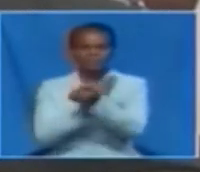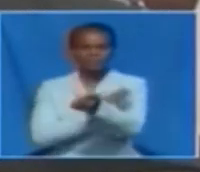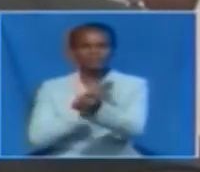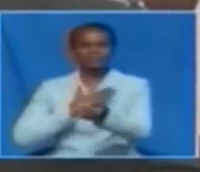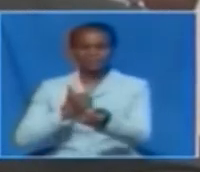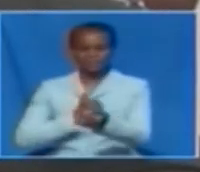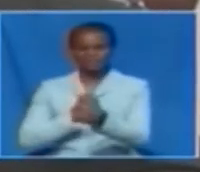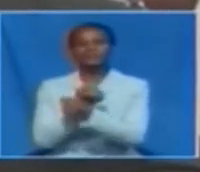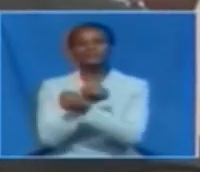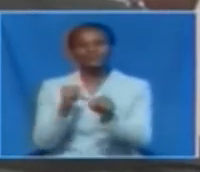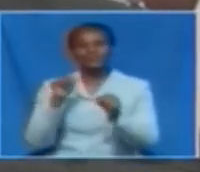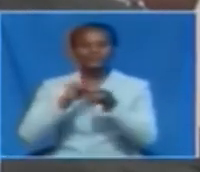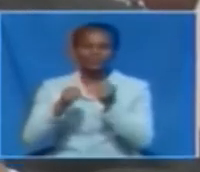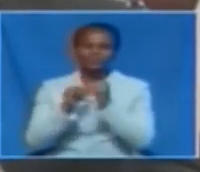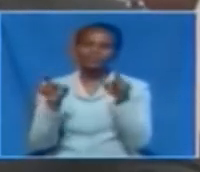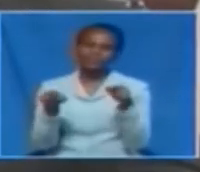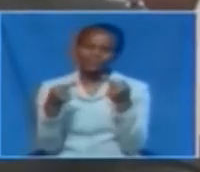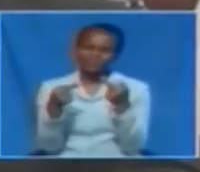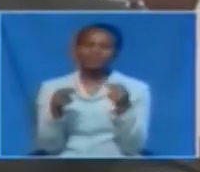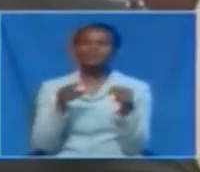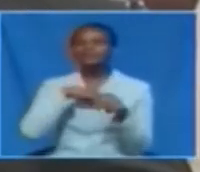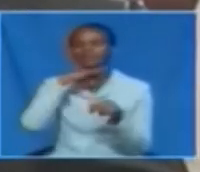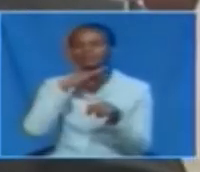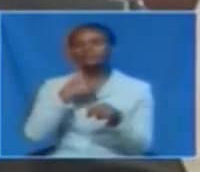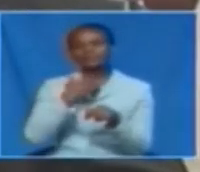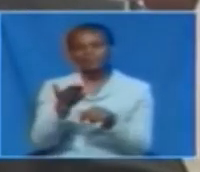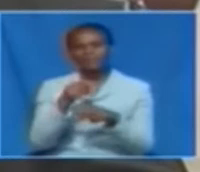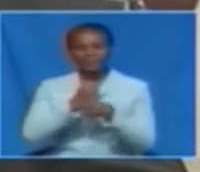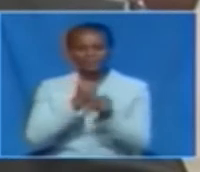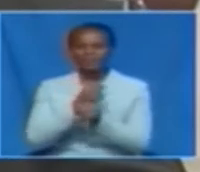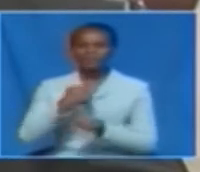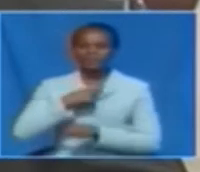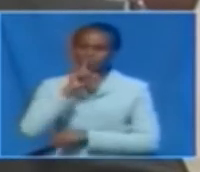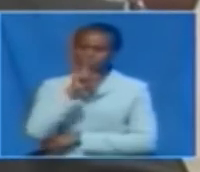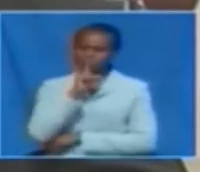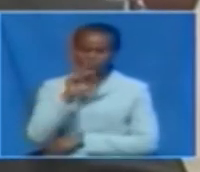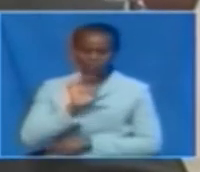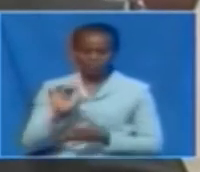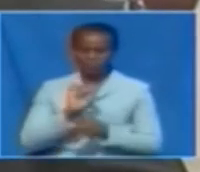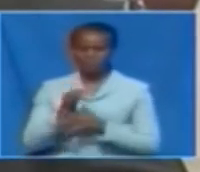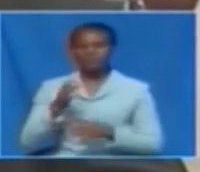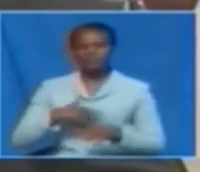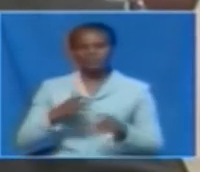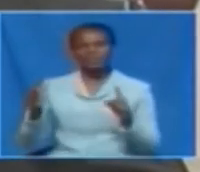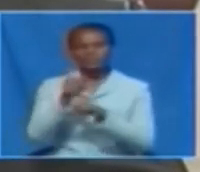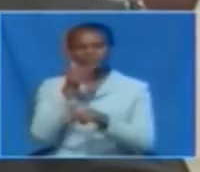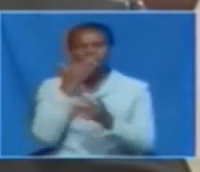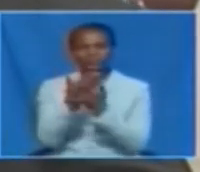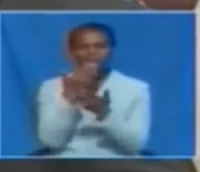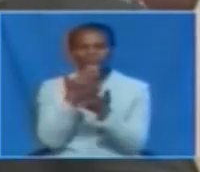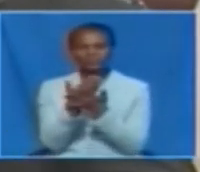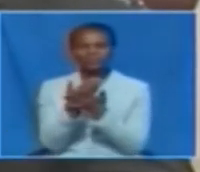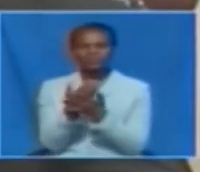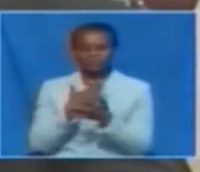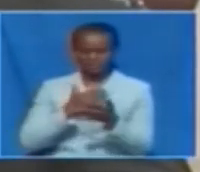have reconciled would have been sufficient enough to make me realize or feel that we have achieved something. So for